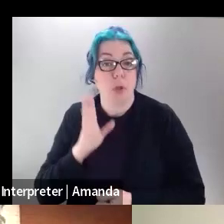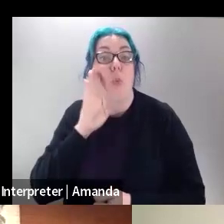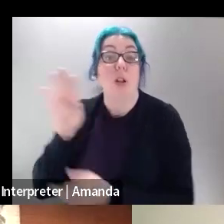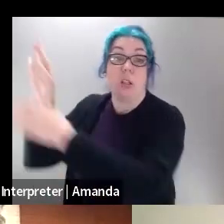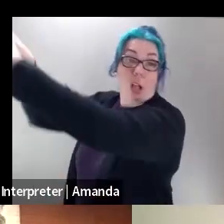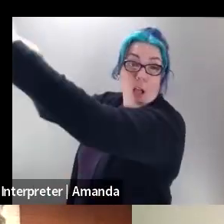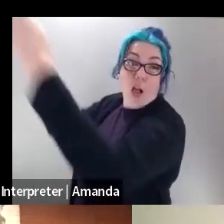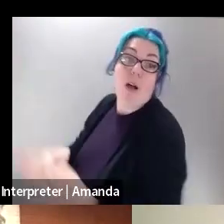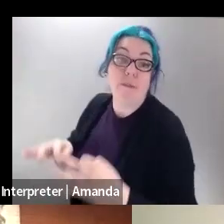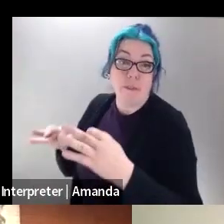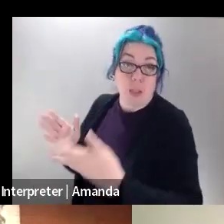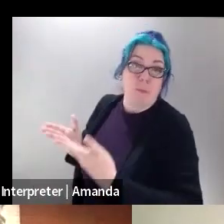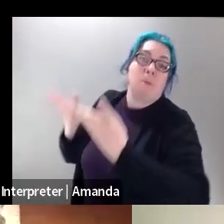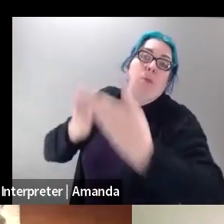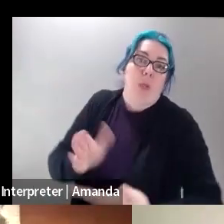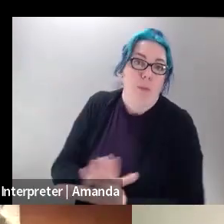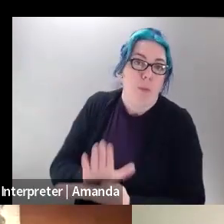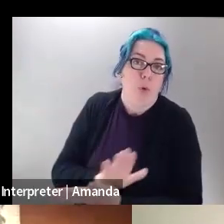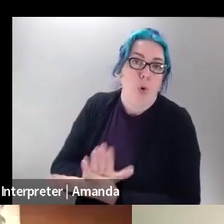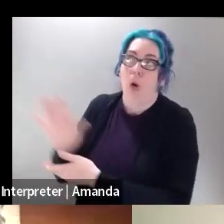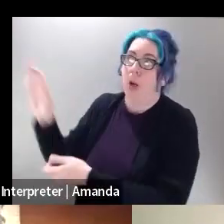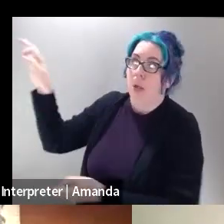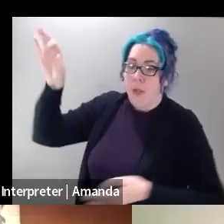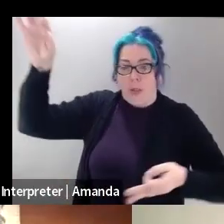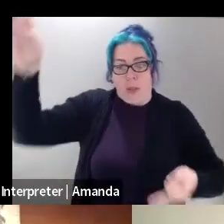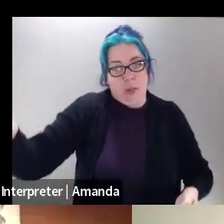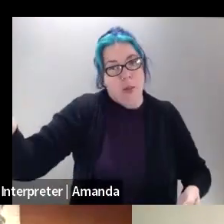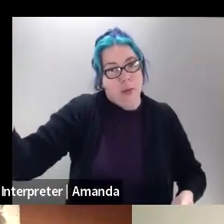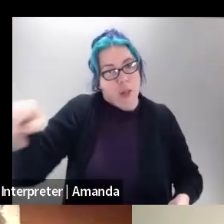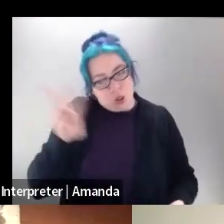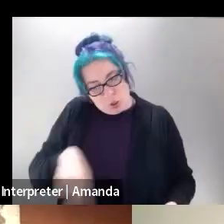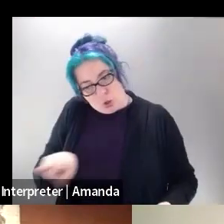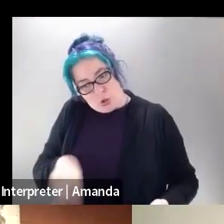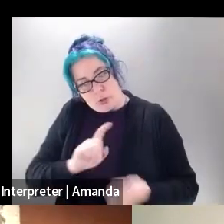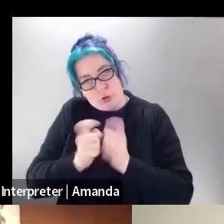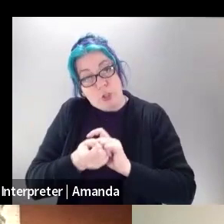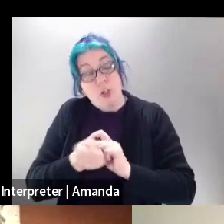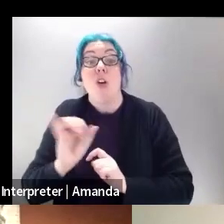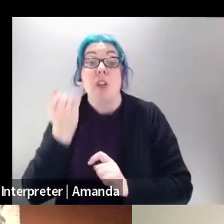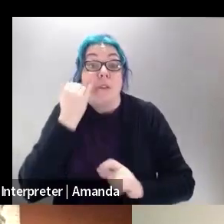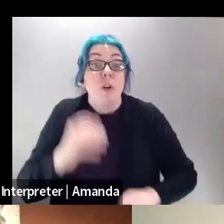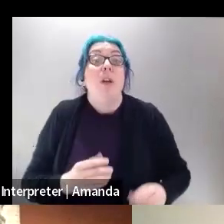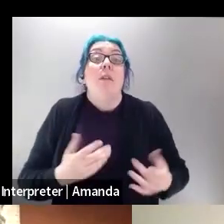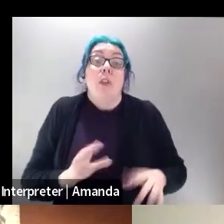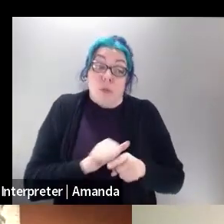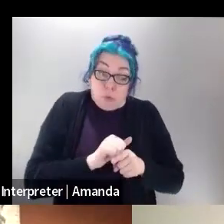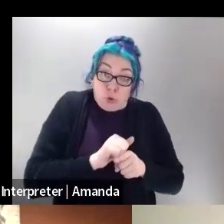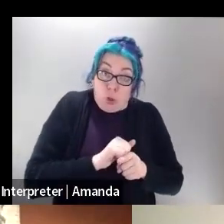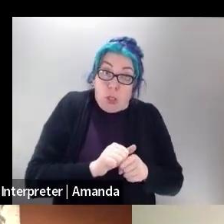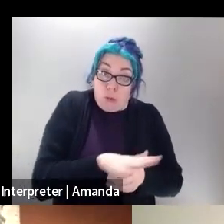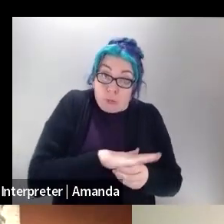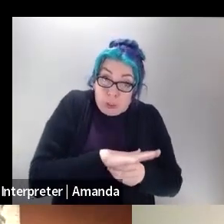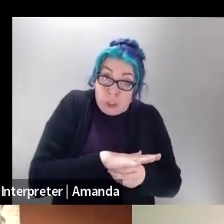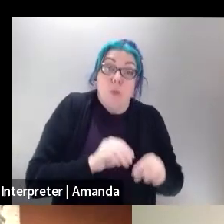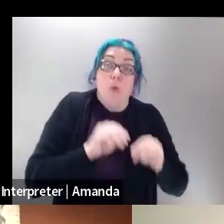the theater space, so that they remain part of the conversation. But I don't go